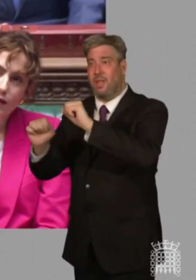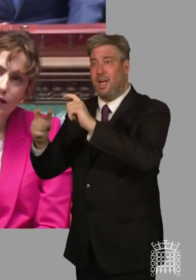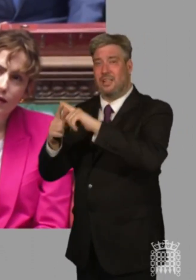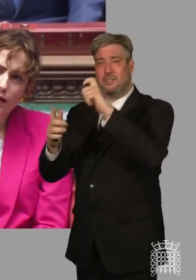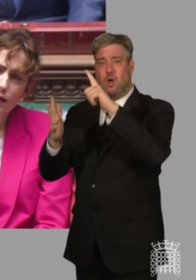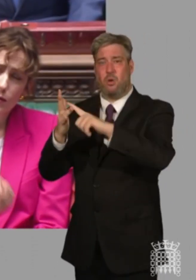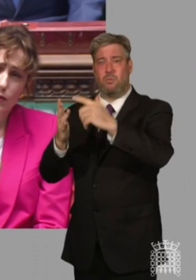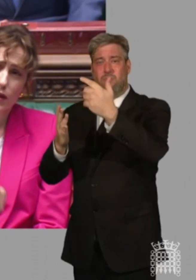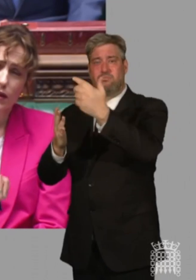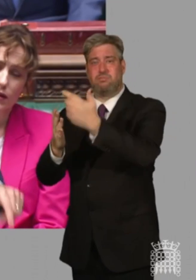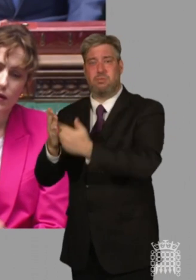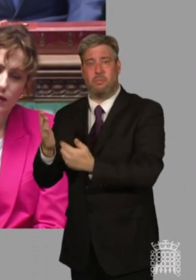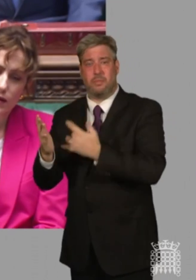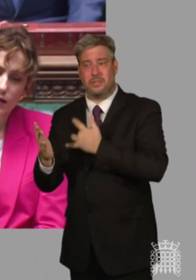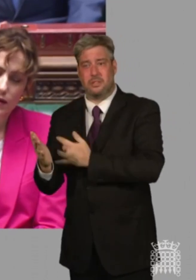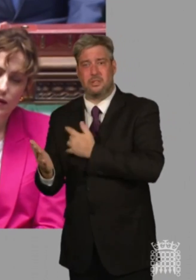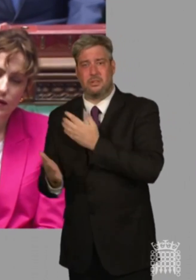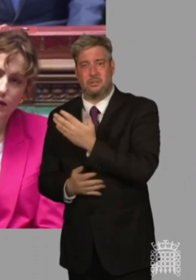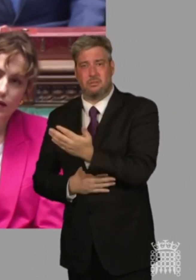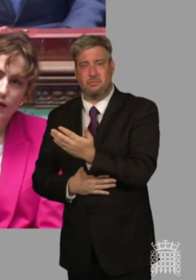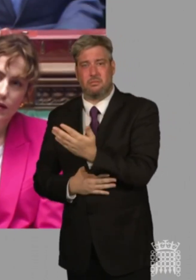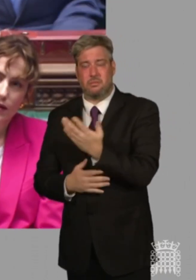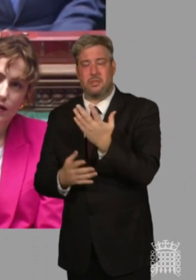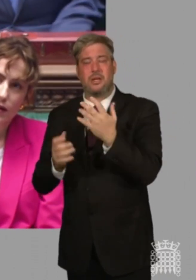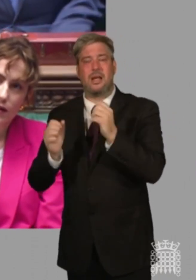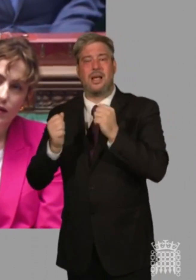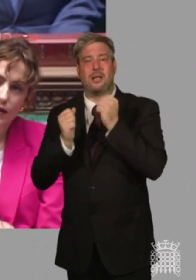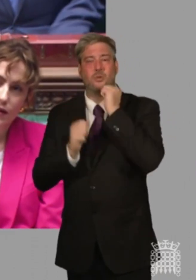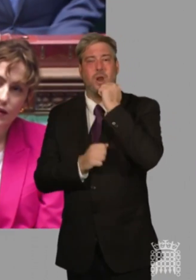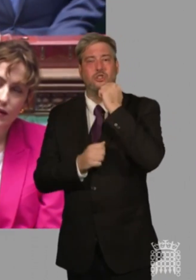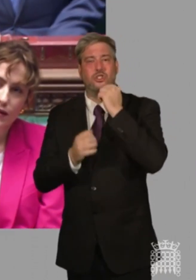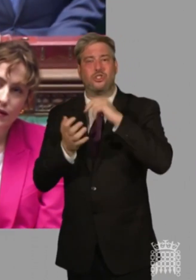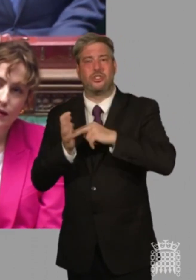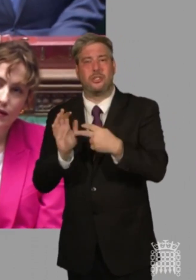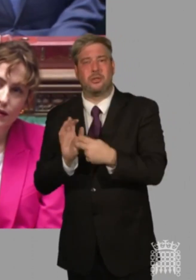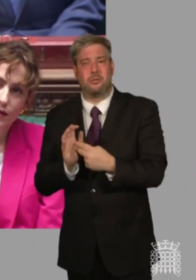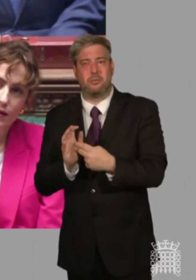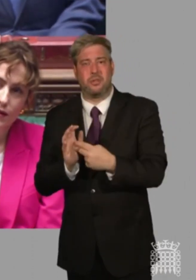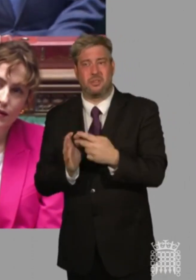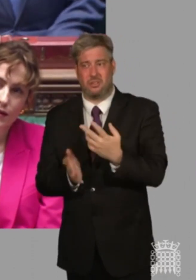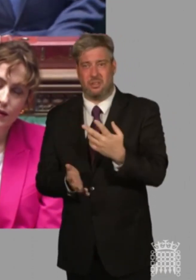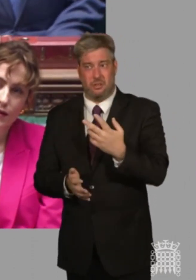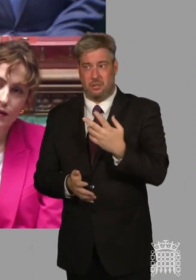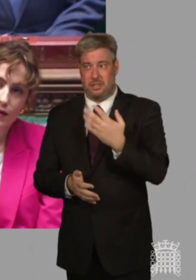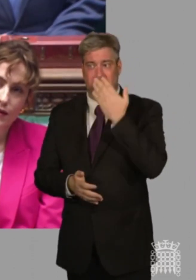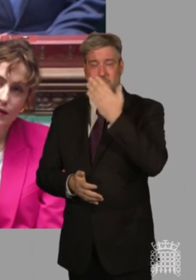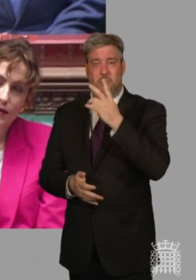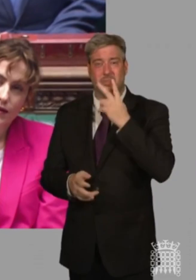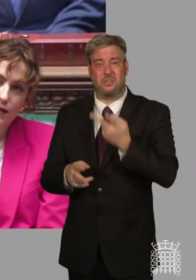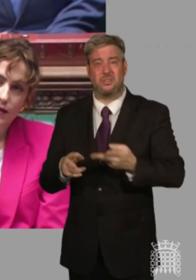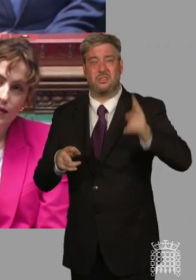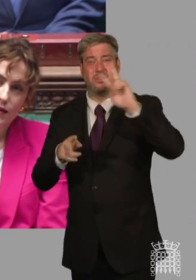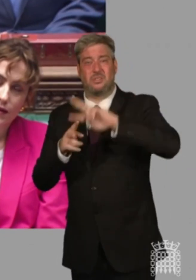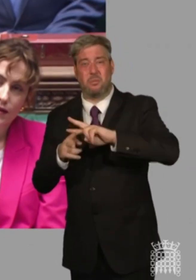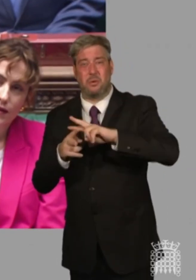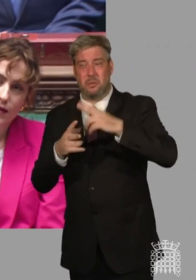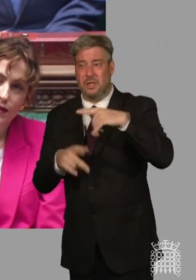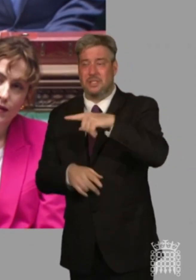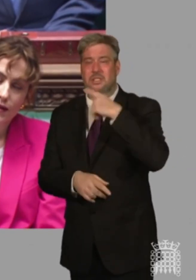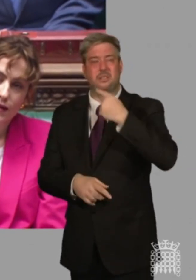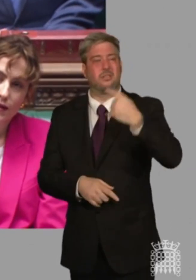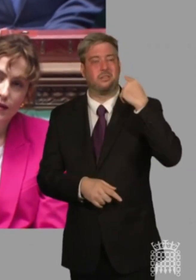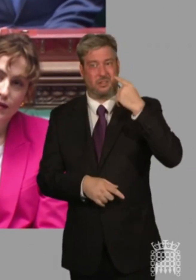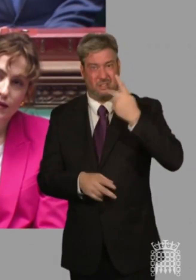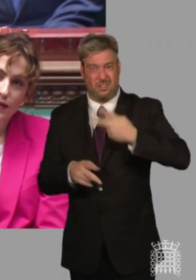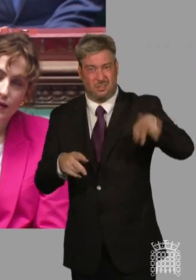£13 billion every single year. It's now crystal clear they have absolutely no plan, but we all know how they're going to fund